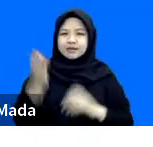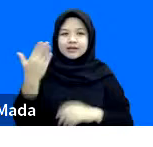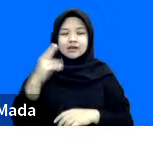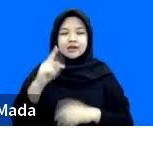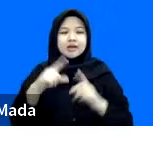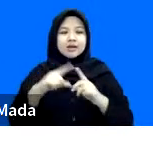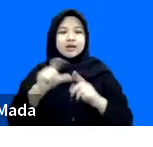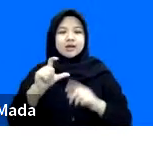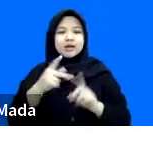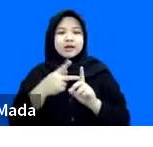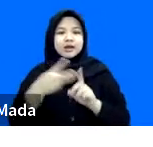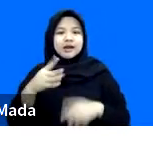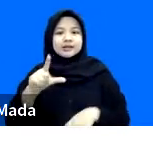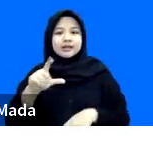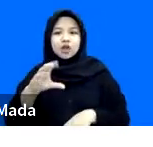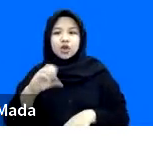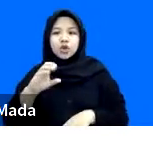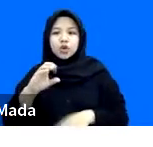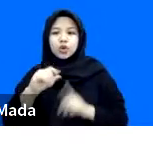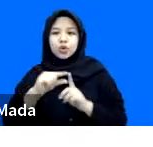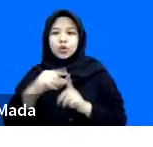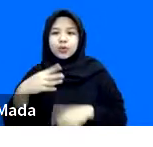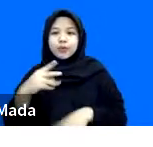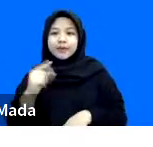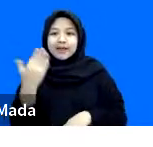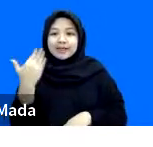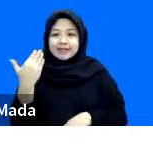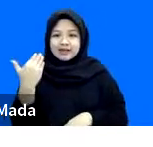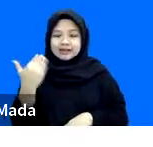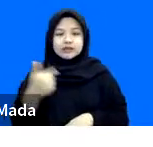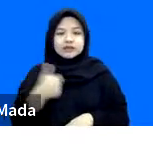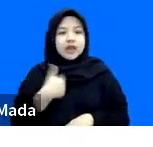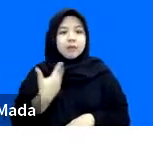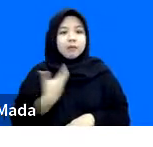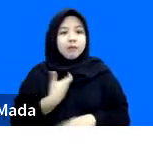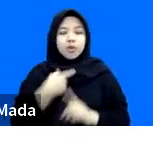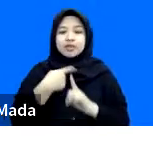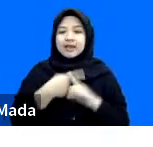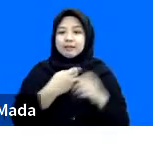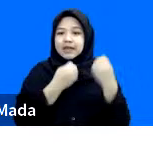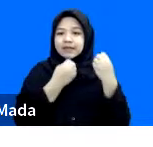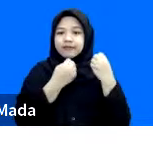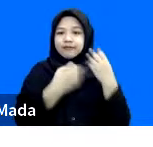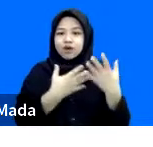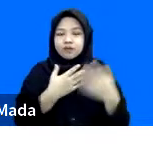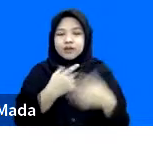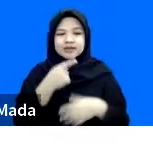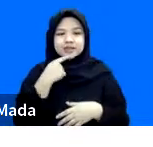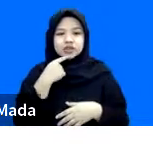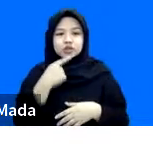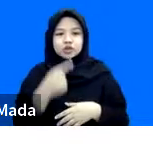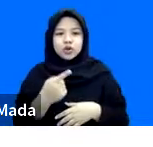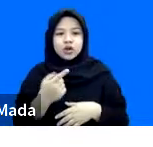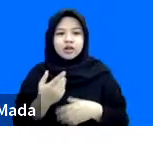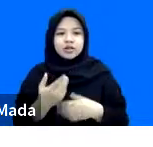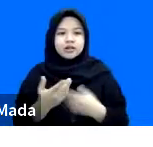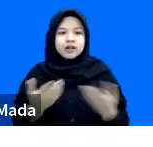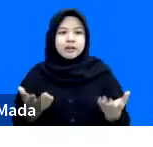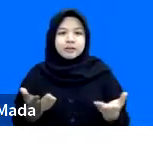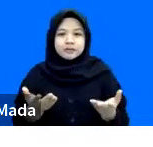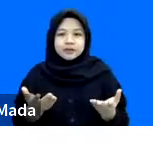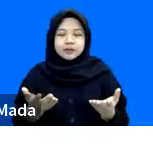on informations on what the C20 sub-working group